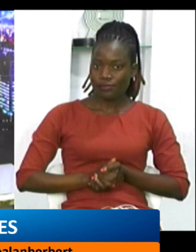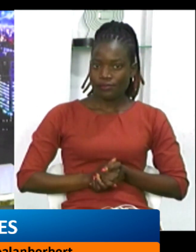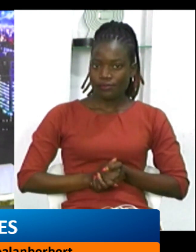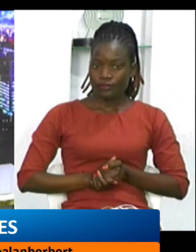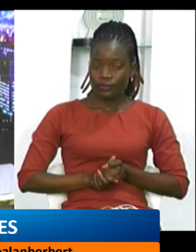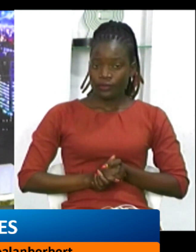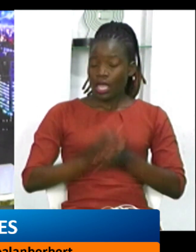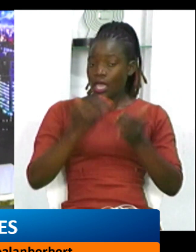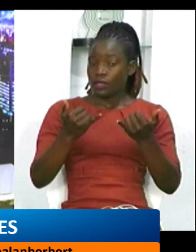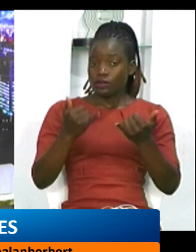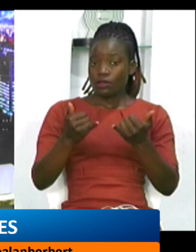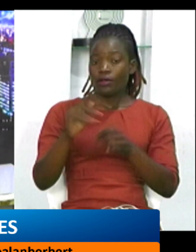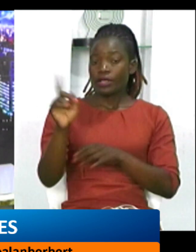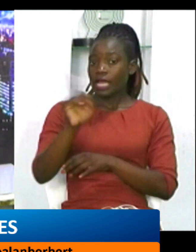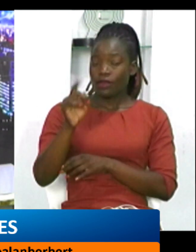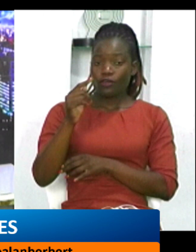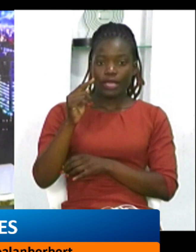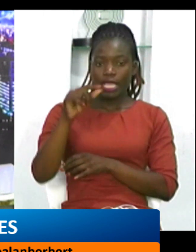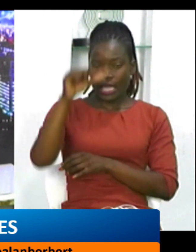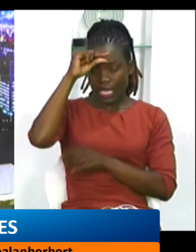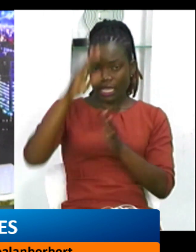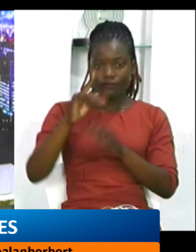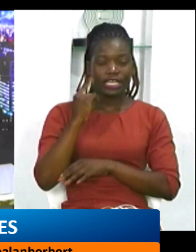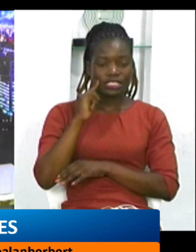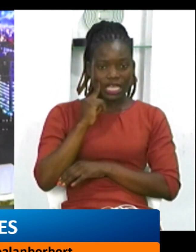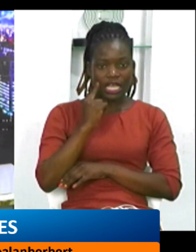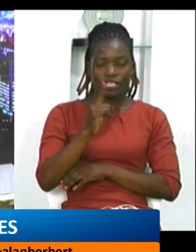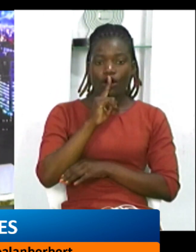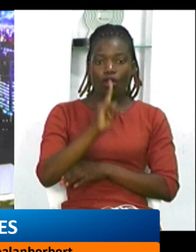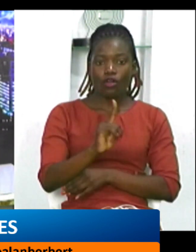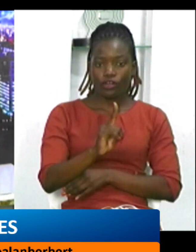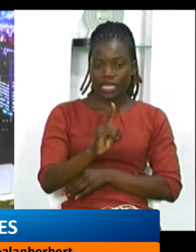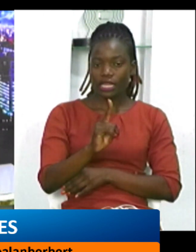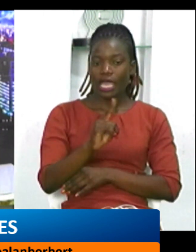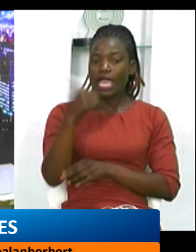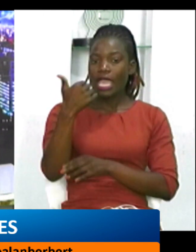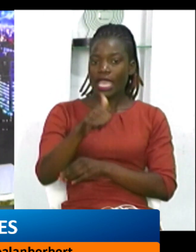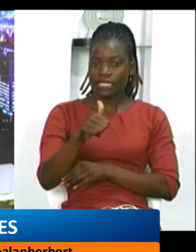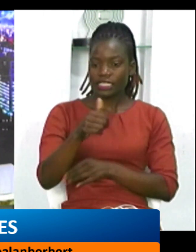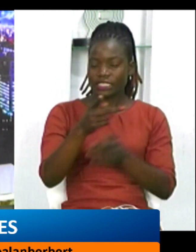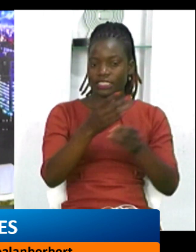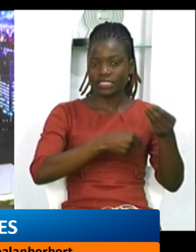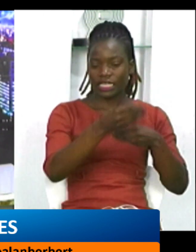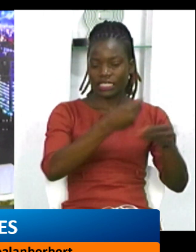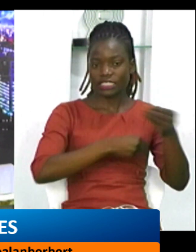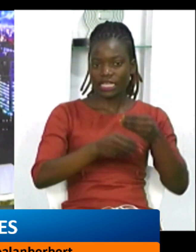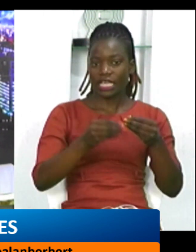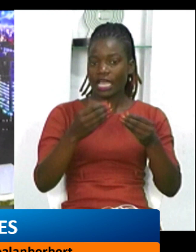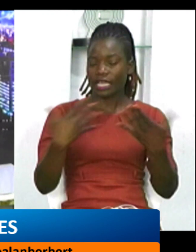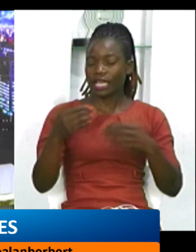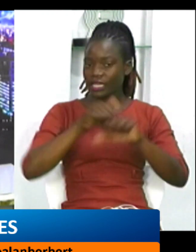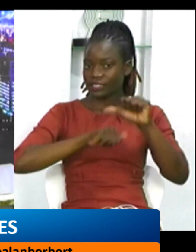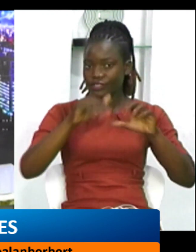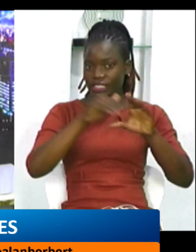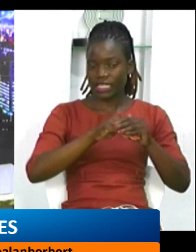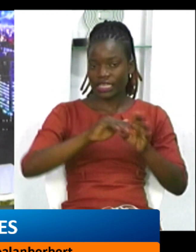And the Nairobi Governor Johnson Sakaja has issued a directive prohibiting any hawking activities along major streets within the